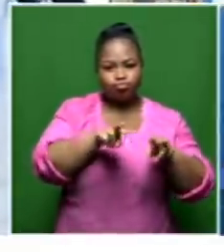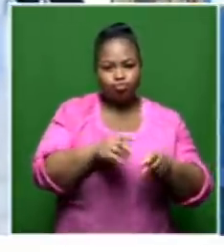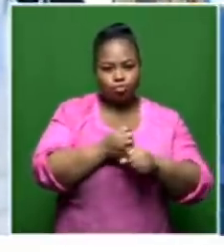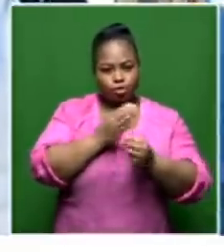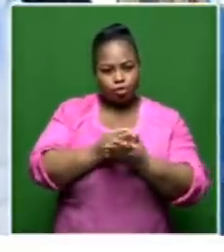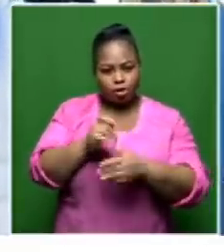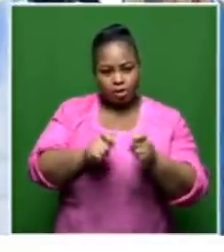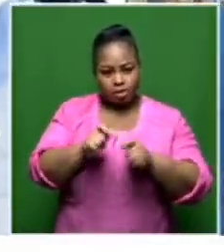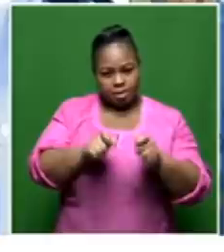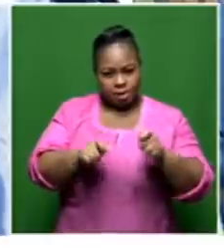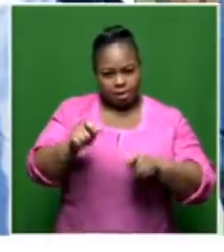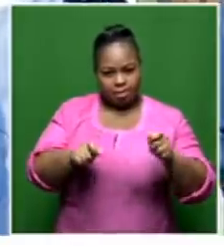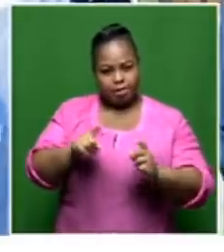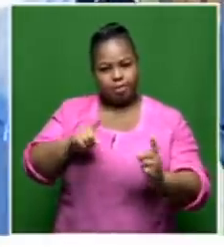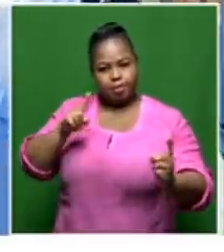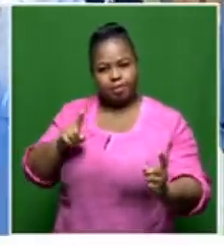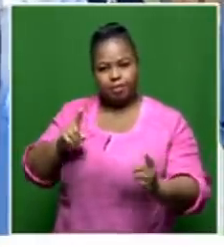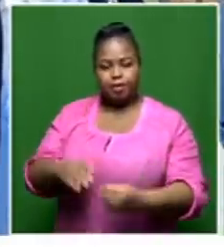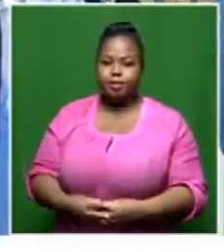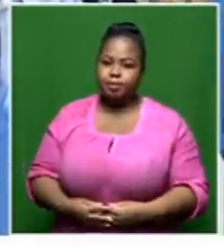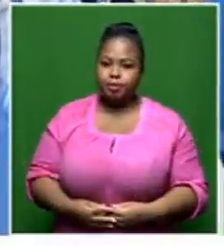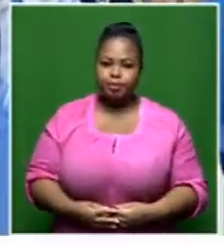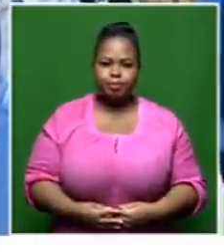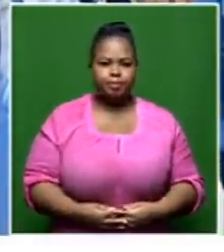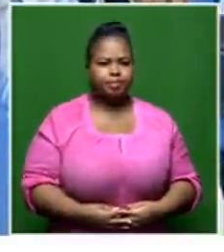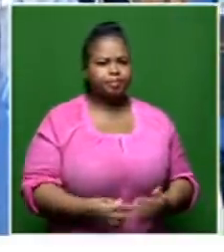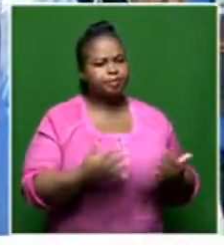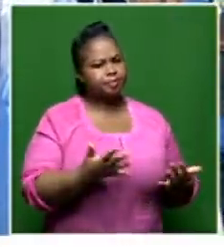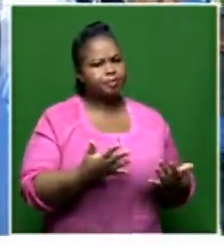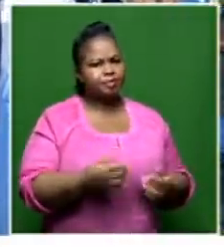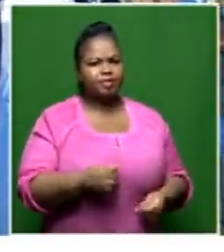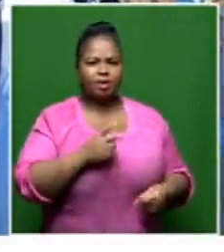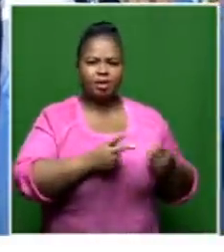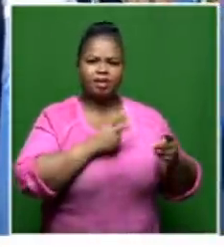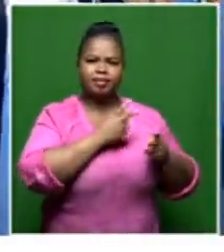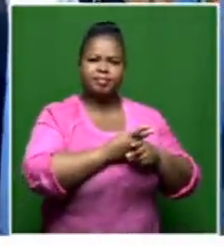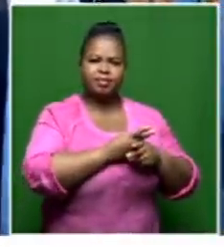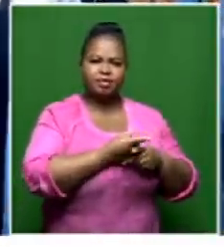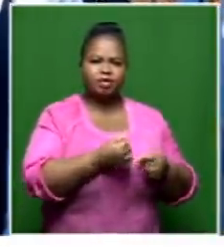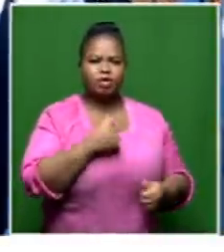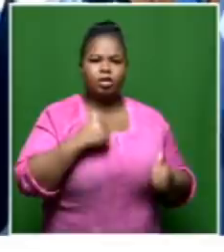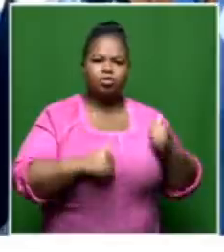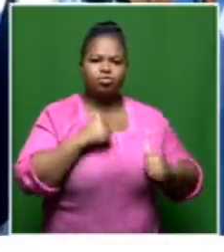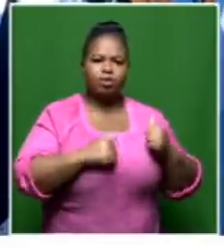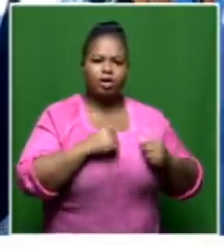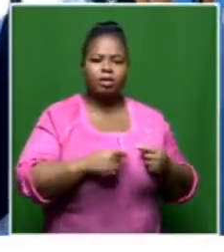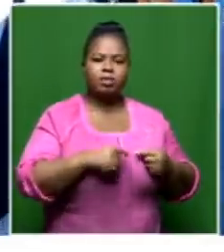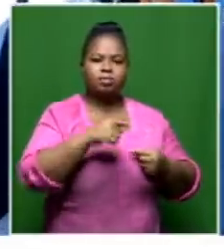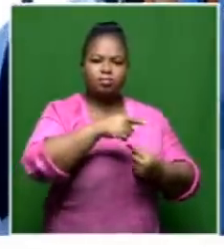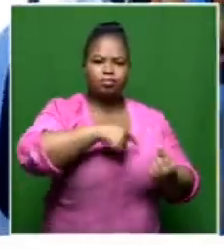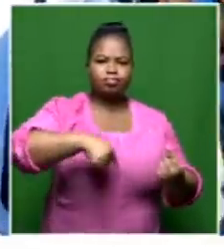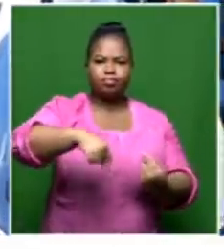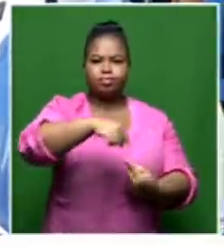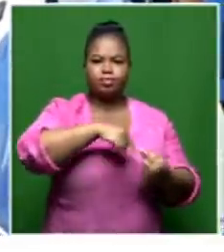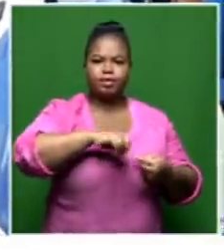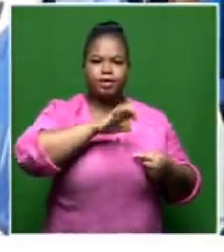social distancing, is adhered to. And also, how about ensuring that they are running within a 5-kilometer